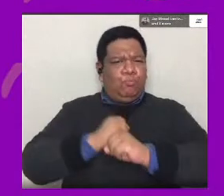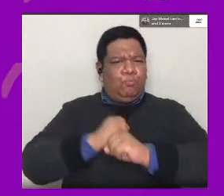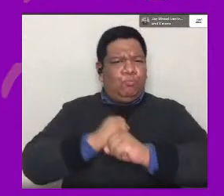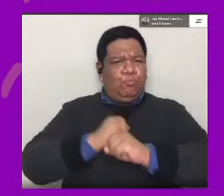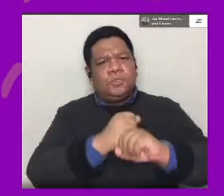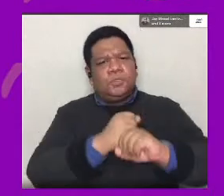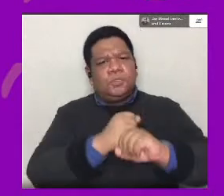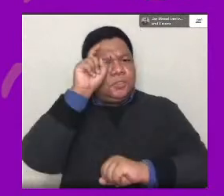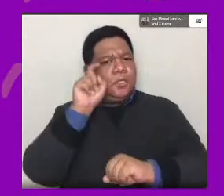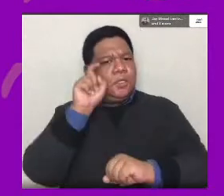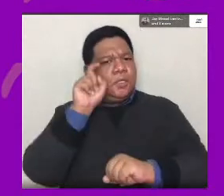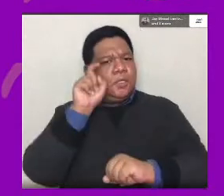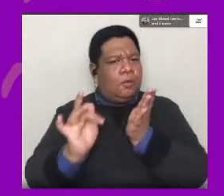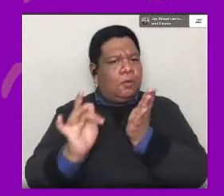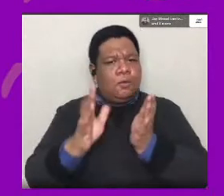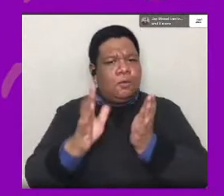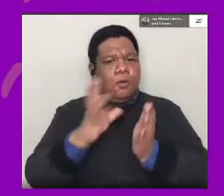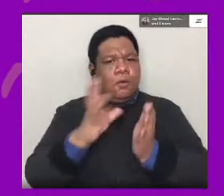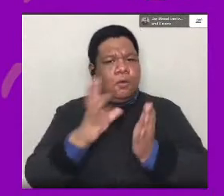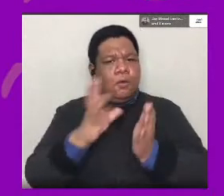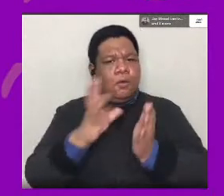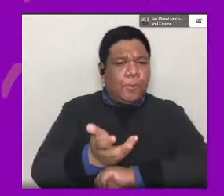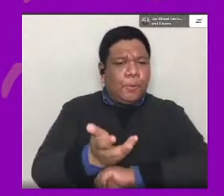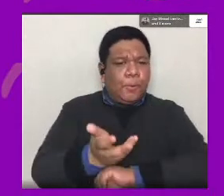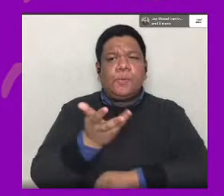applies to all of those active partners and staff.